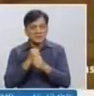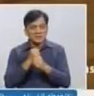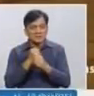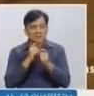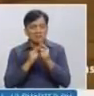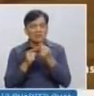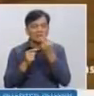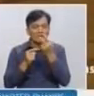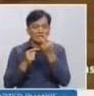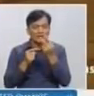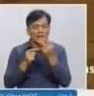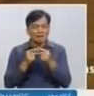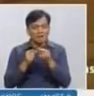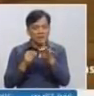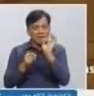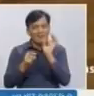I came across this